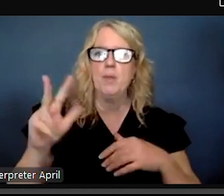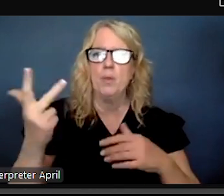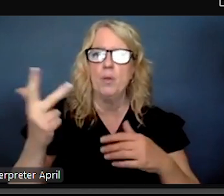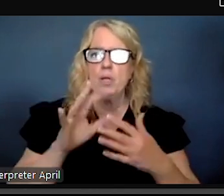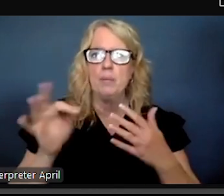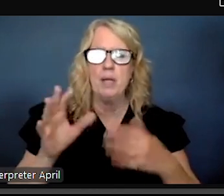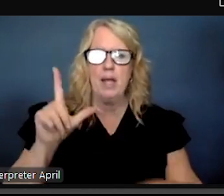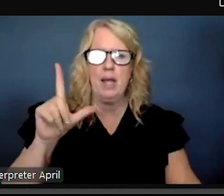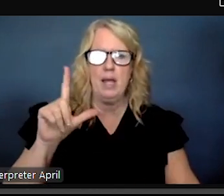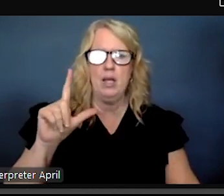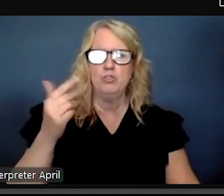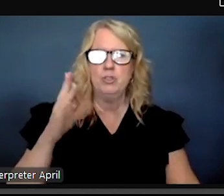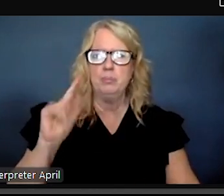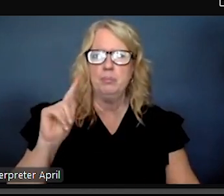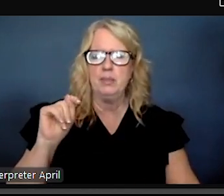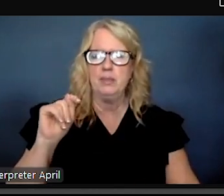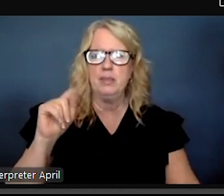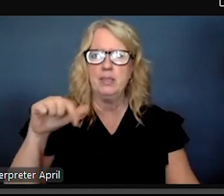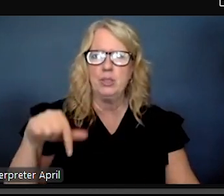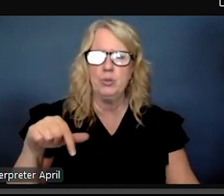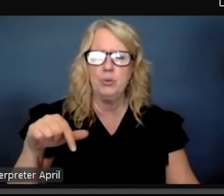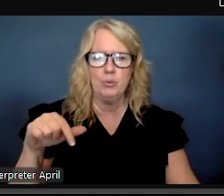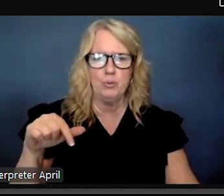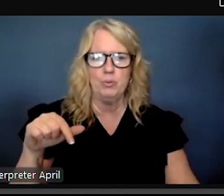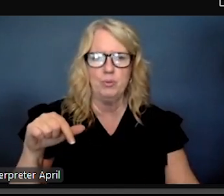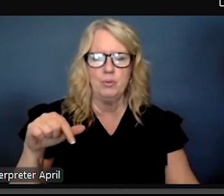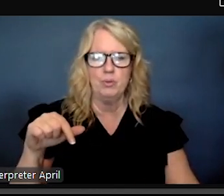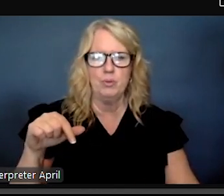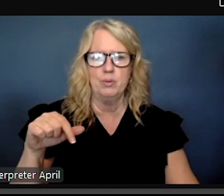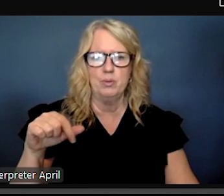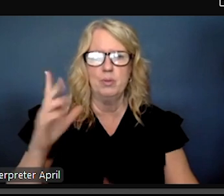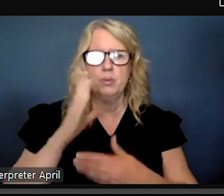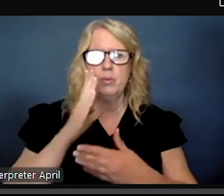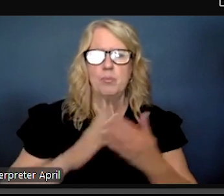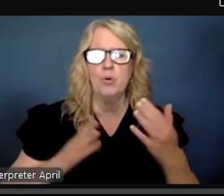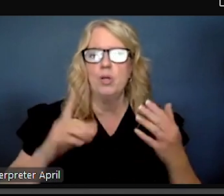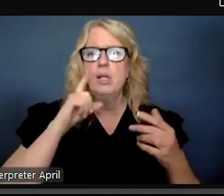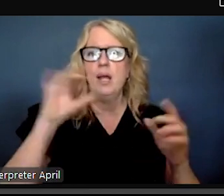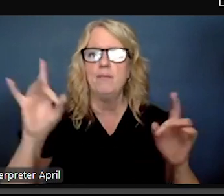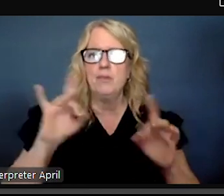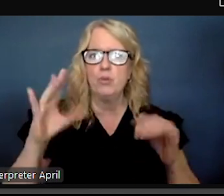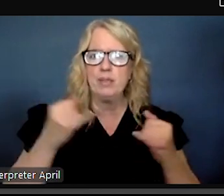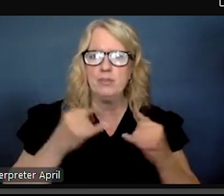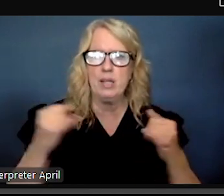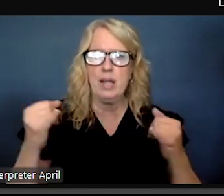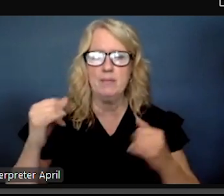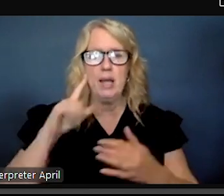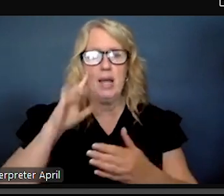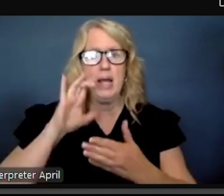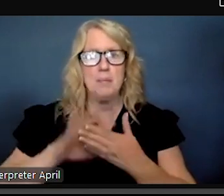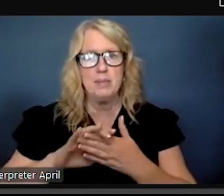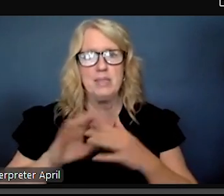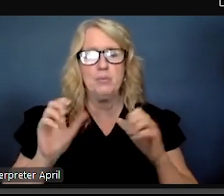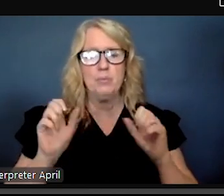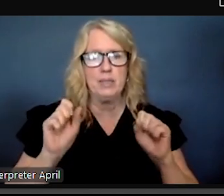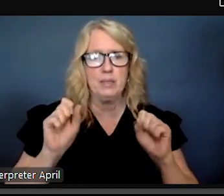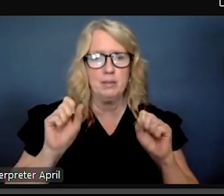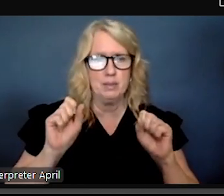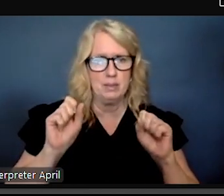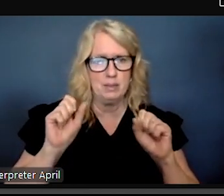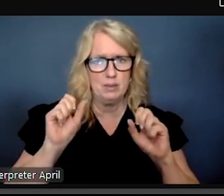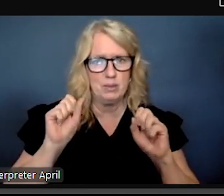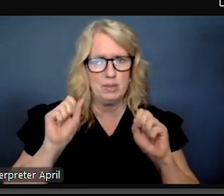the LGBTQ um, portion of the crisis line. I believe we're able to actually play